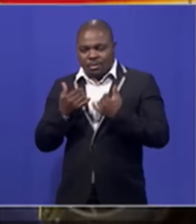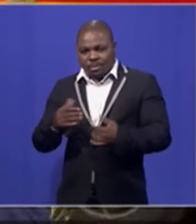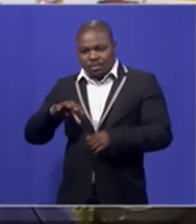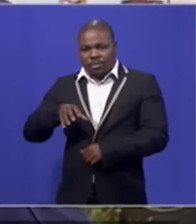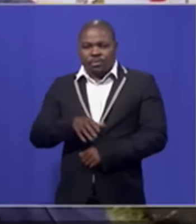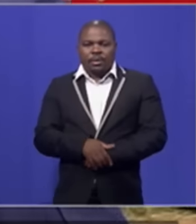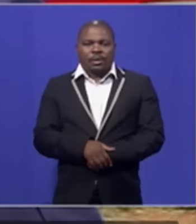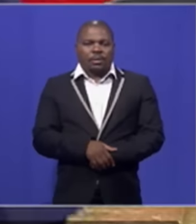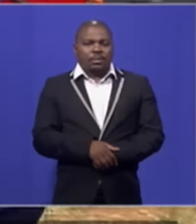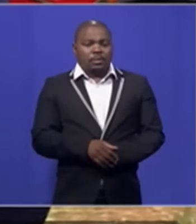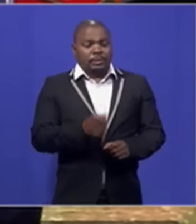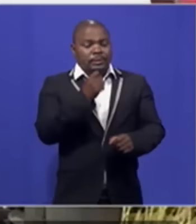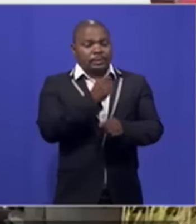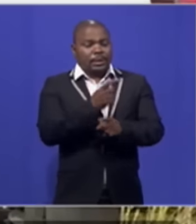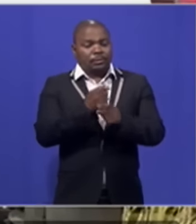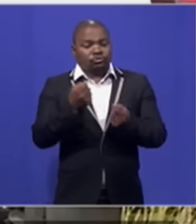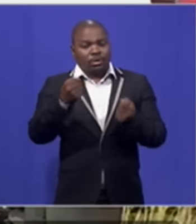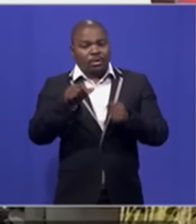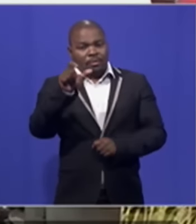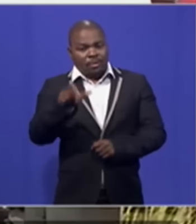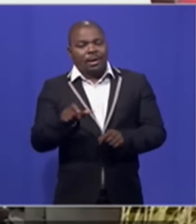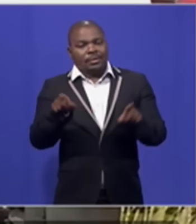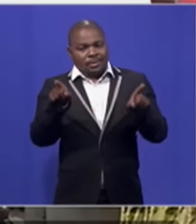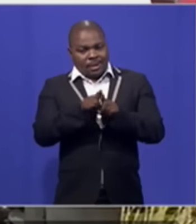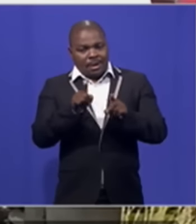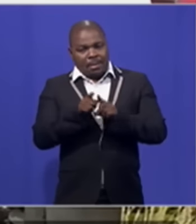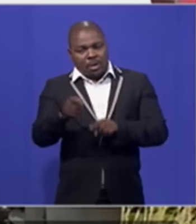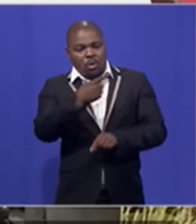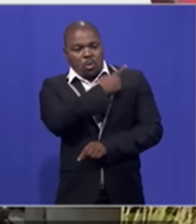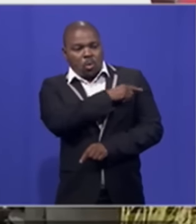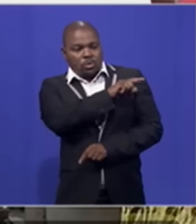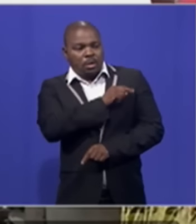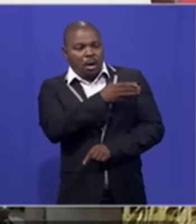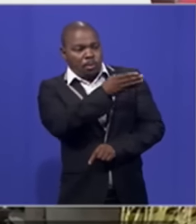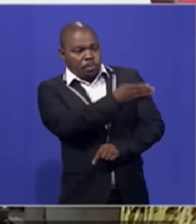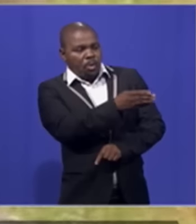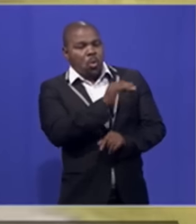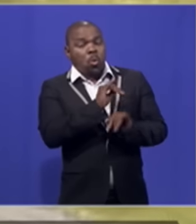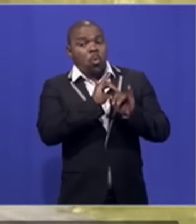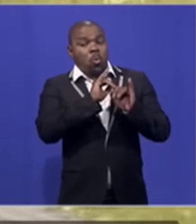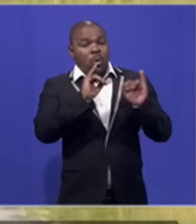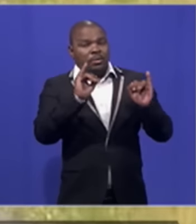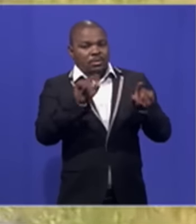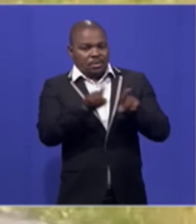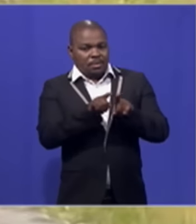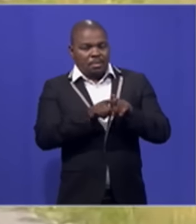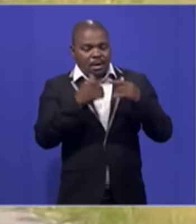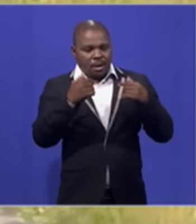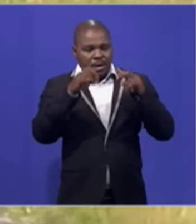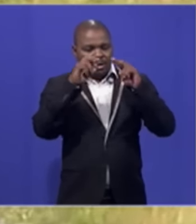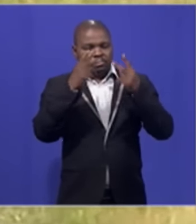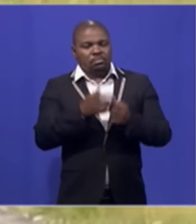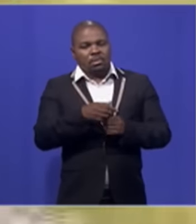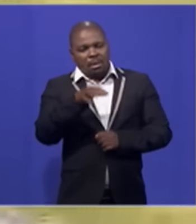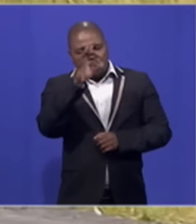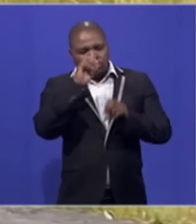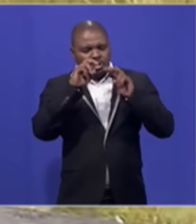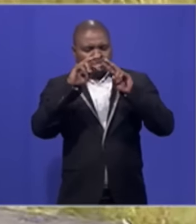province. Mokganni wa tekisi o palong ya bana ba nketsweng sepetlele mo a tsweng dikotsi tse mpe. Sepolesa se fuputsa nyewe ya polao